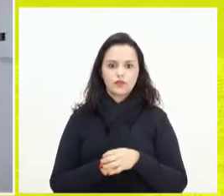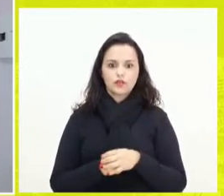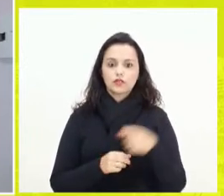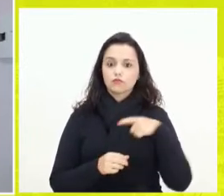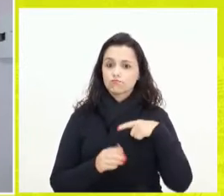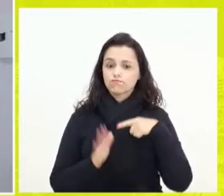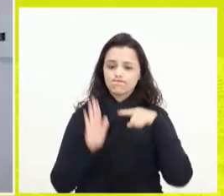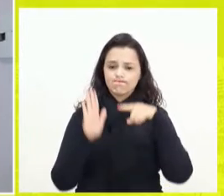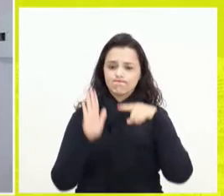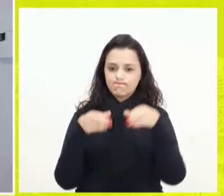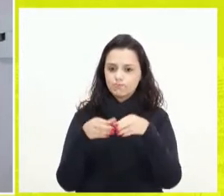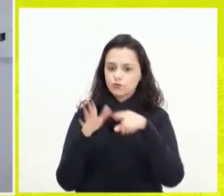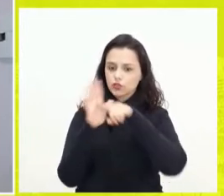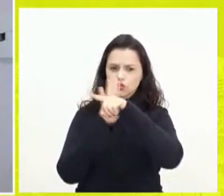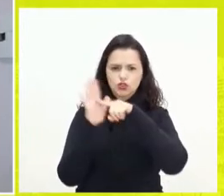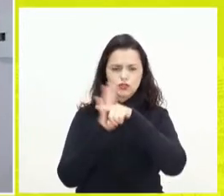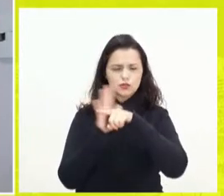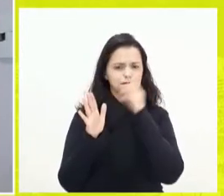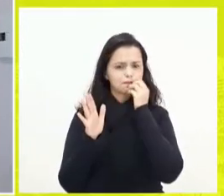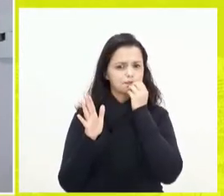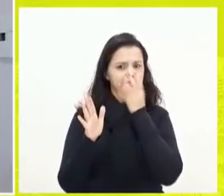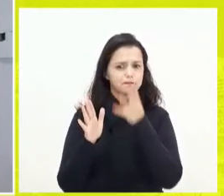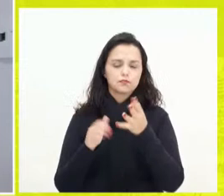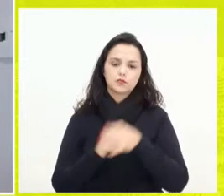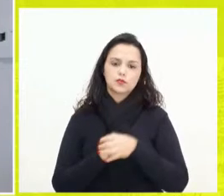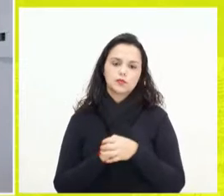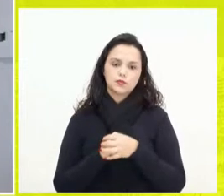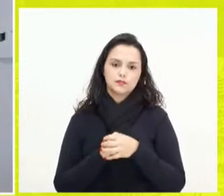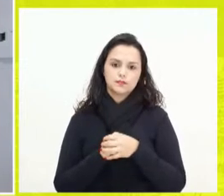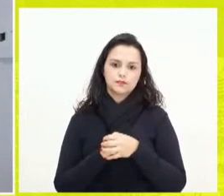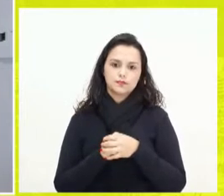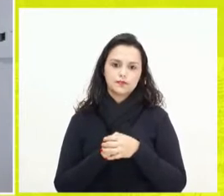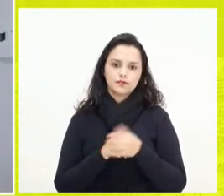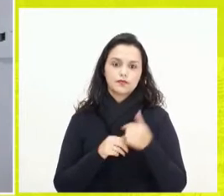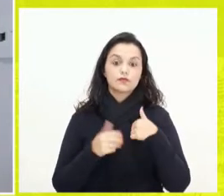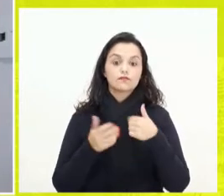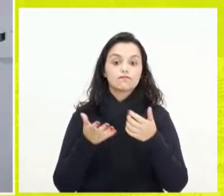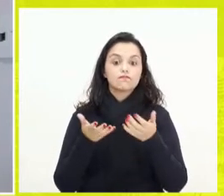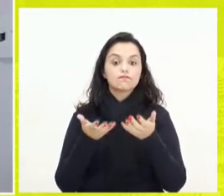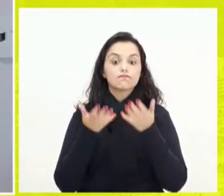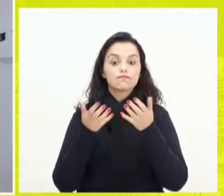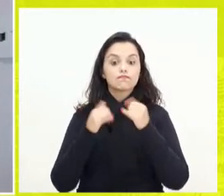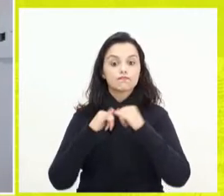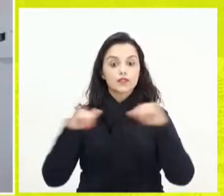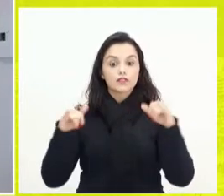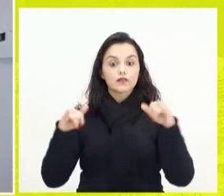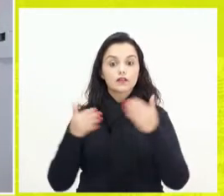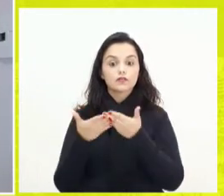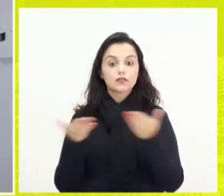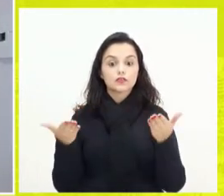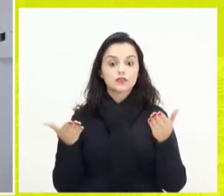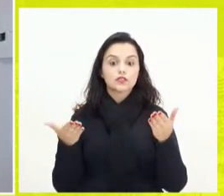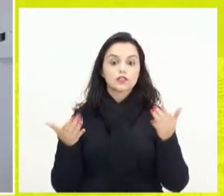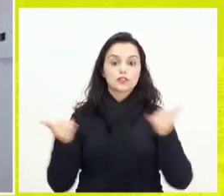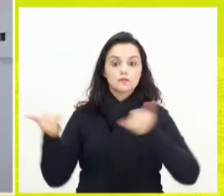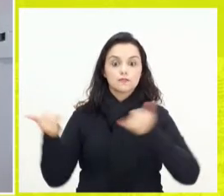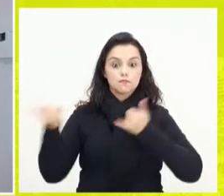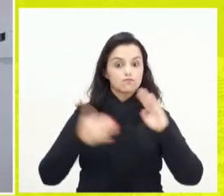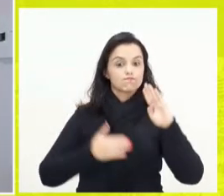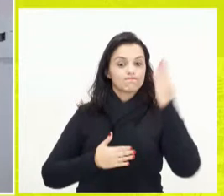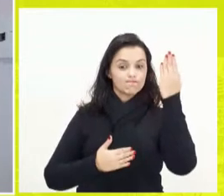so and and also she can maybe share her article about fact-checking